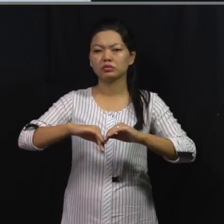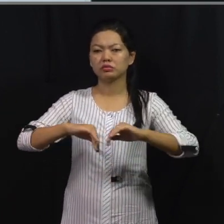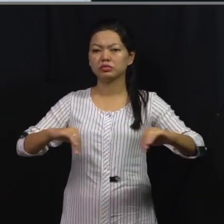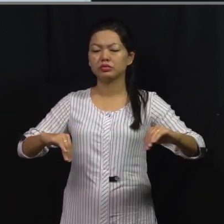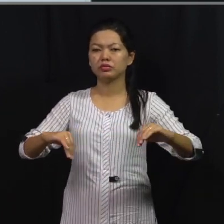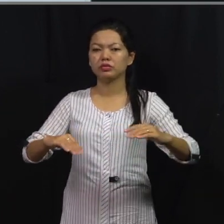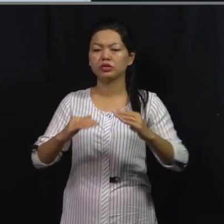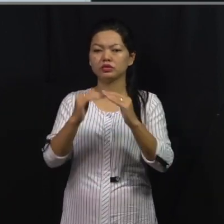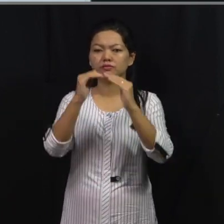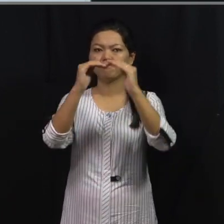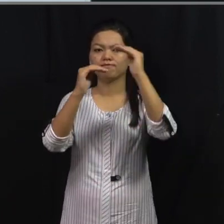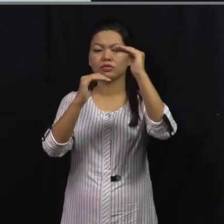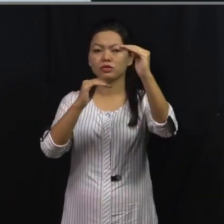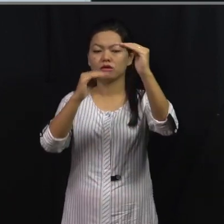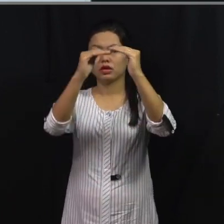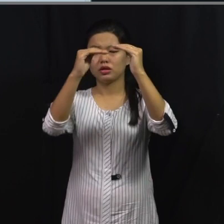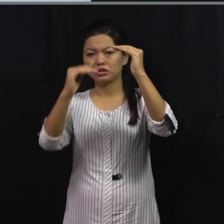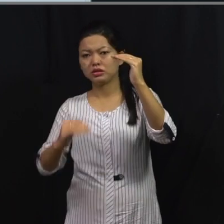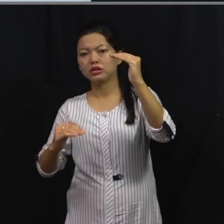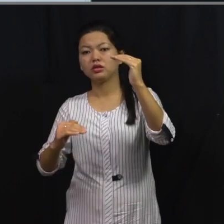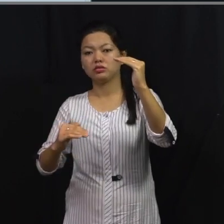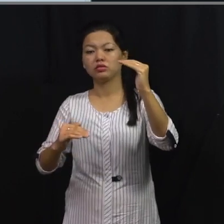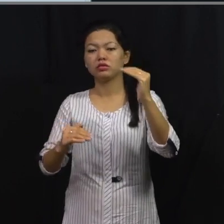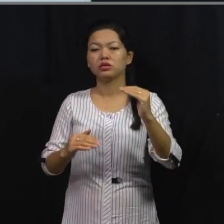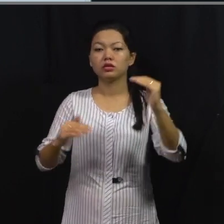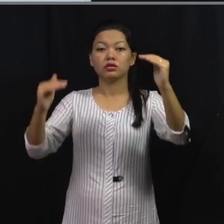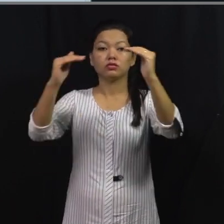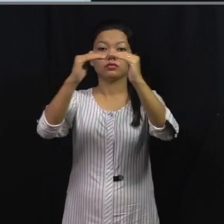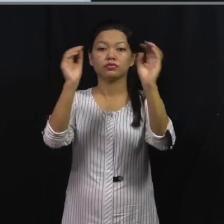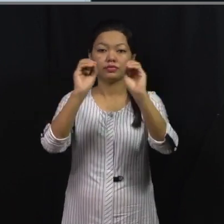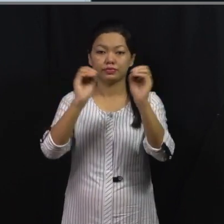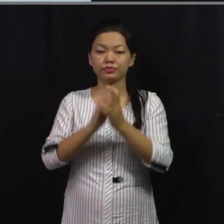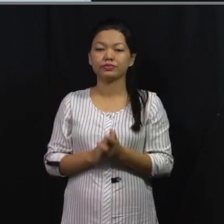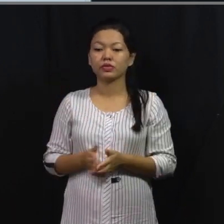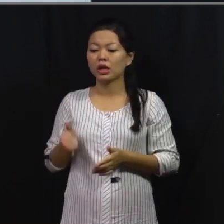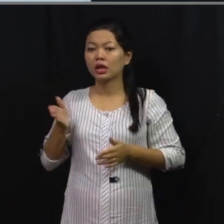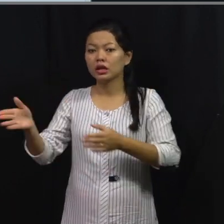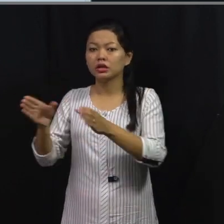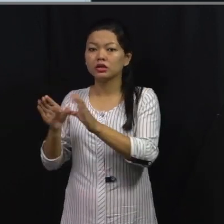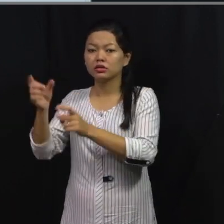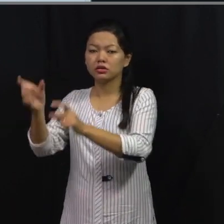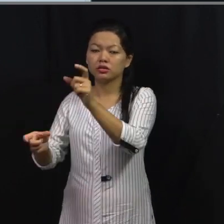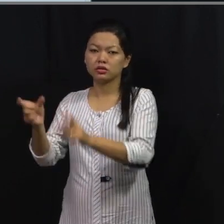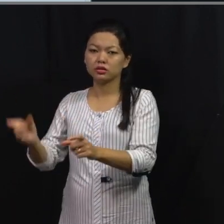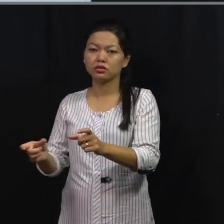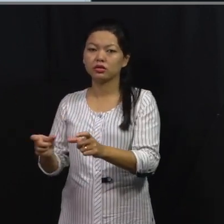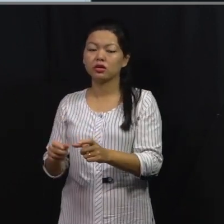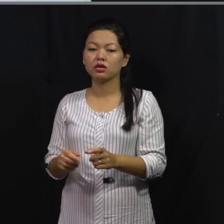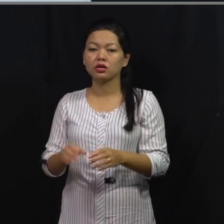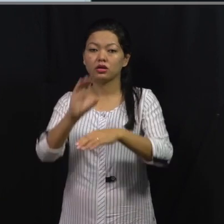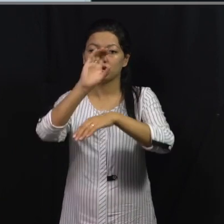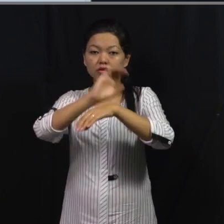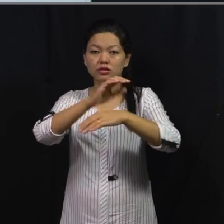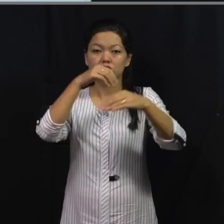were not free in order to go inside or to enter the temples, okay, and they were not allowed